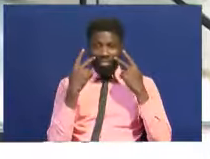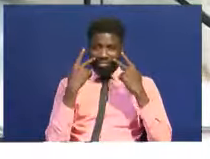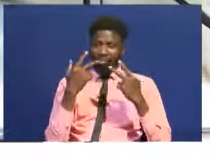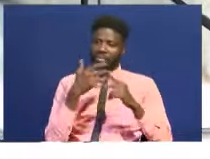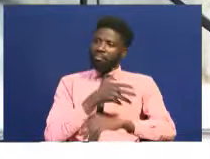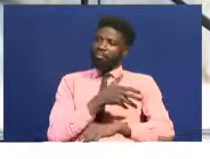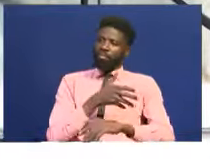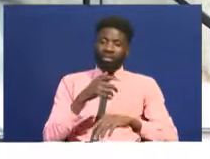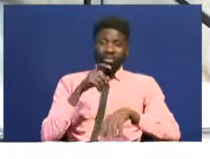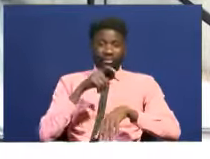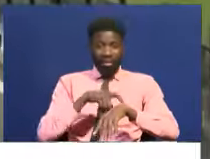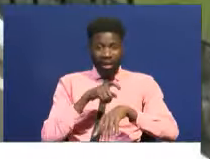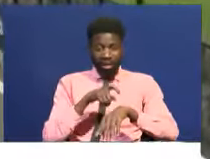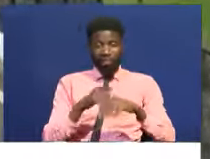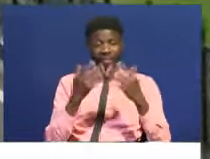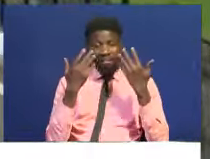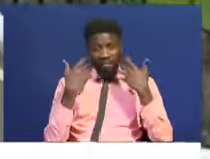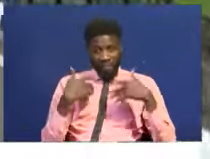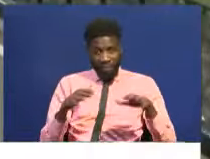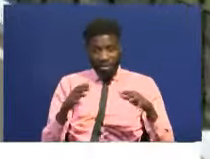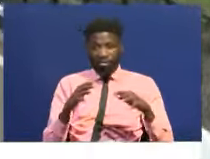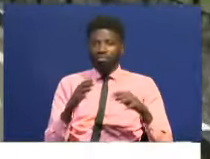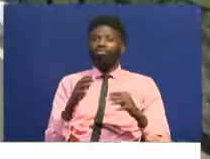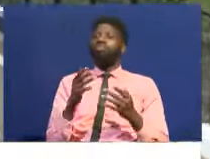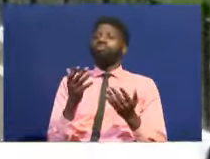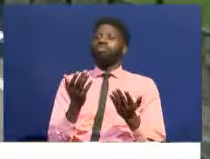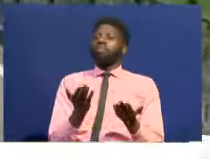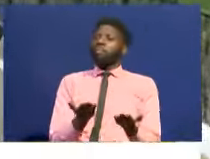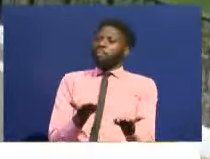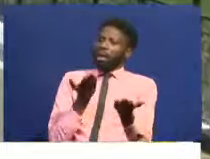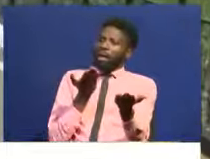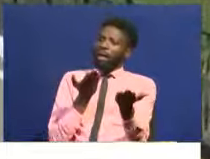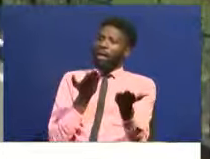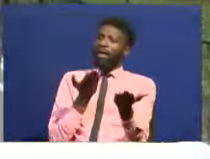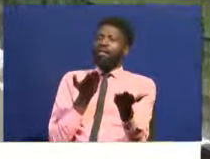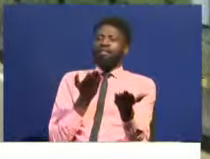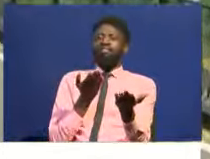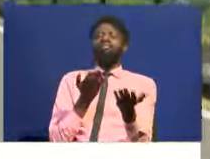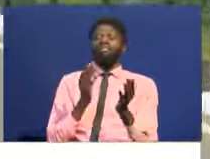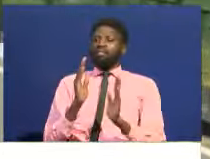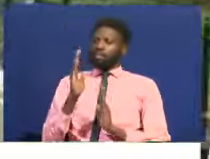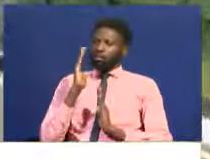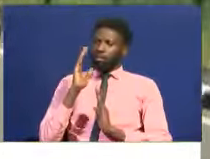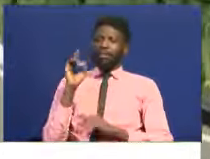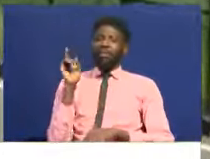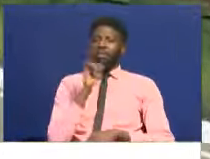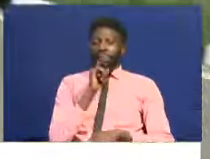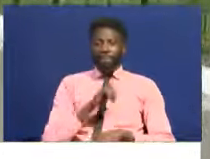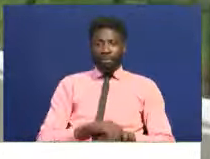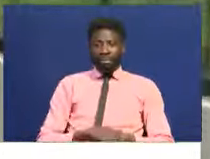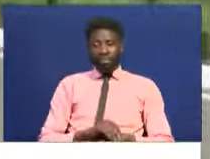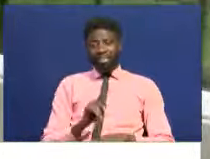he headed out of KCC in the company of the president. Kindiki becomes the third deputy president of Kenya